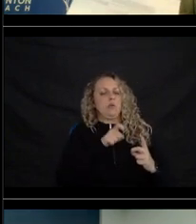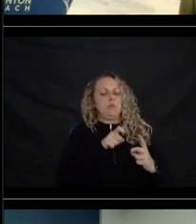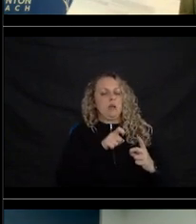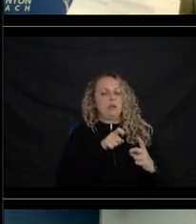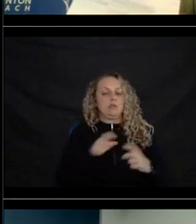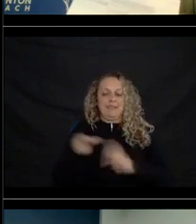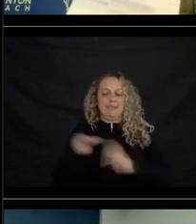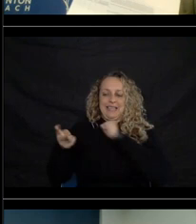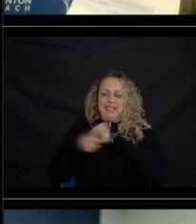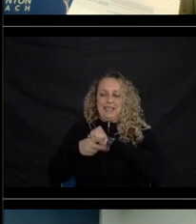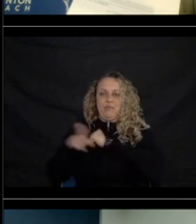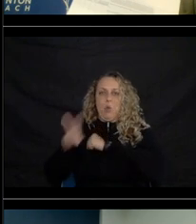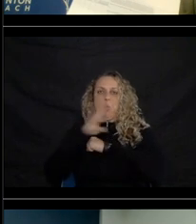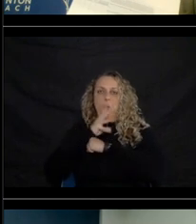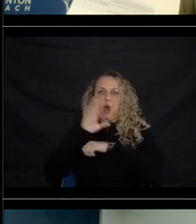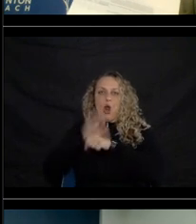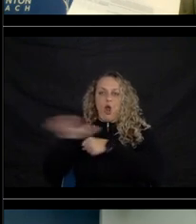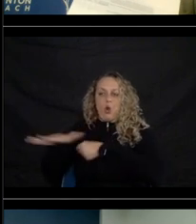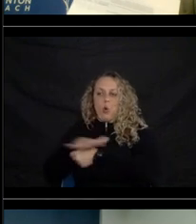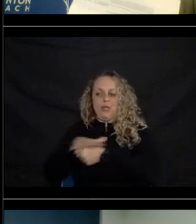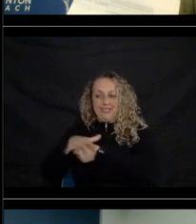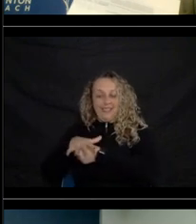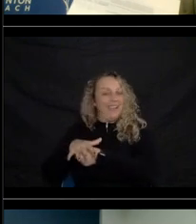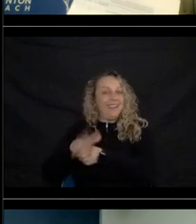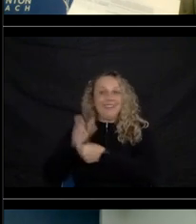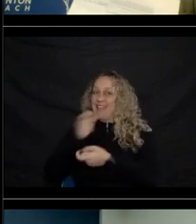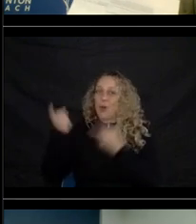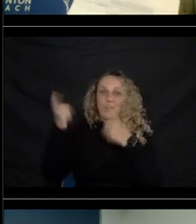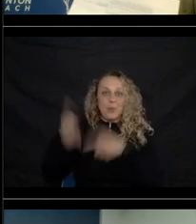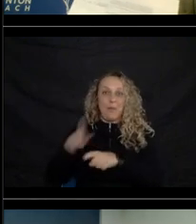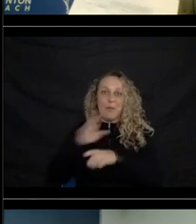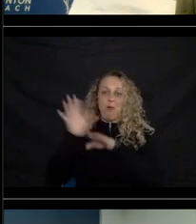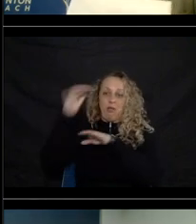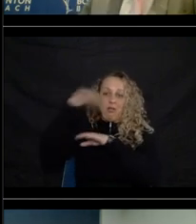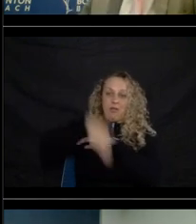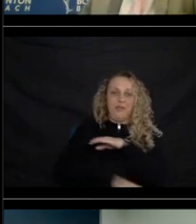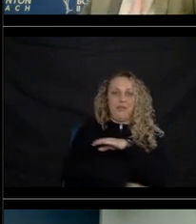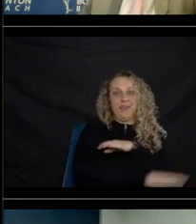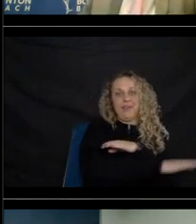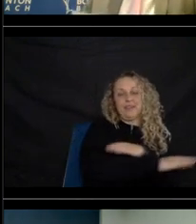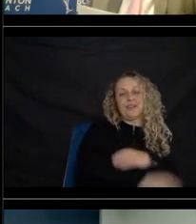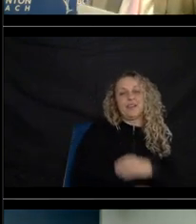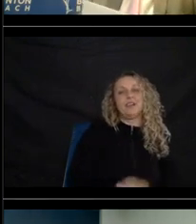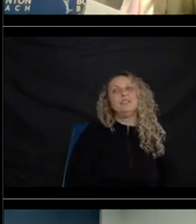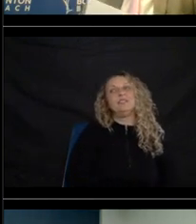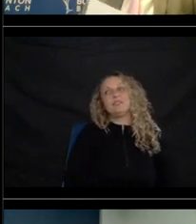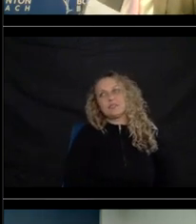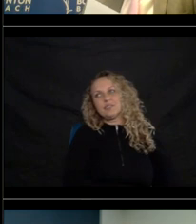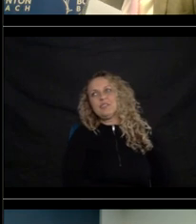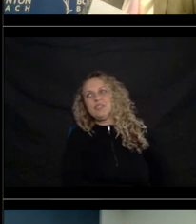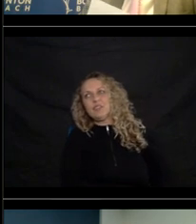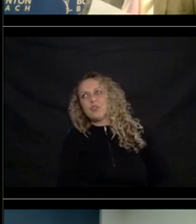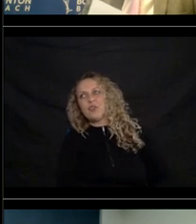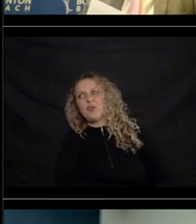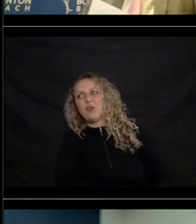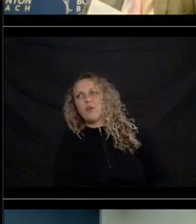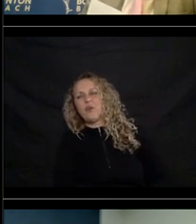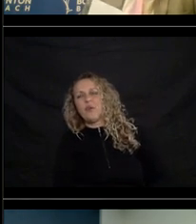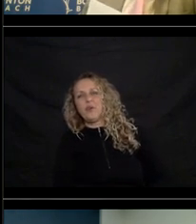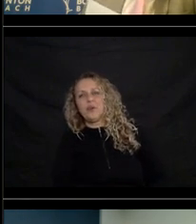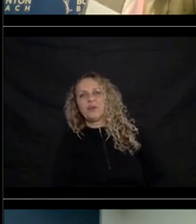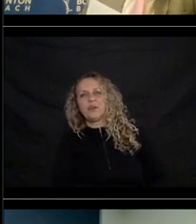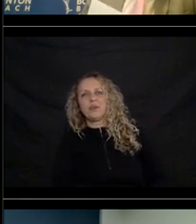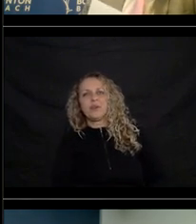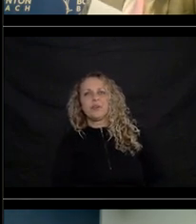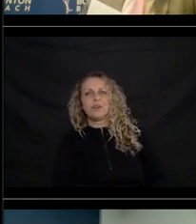site, which, you know, would be a good idea. I'd like the developer to retain the water on their site, but in